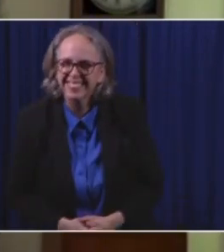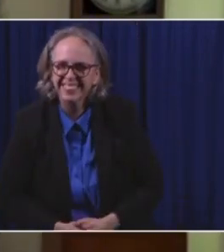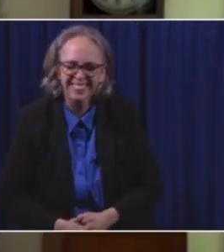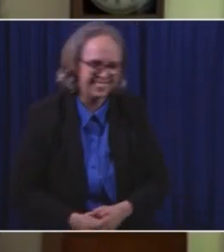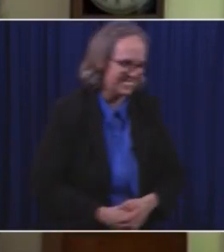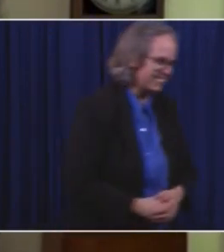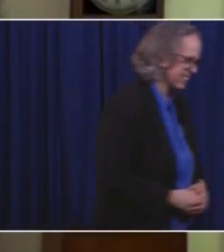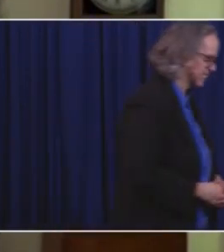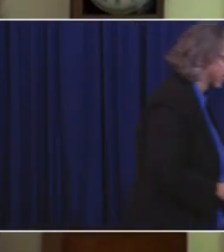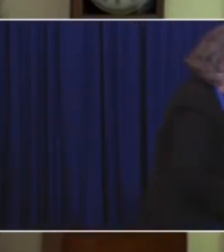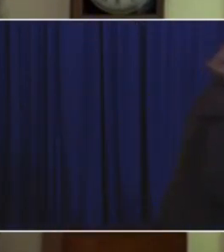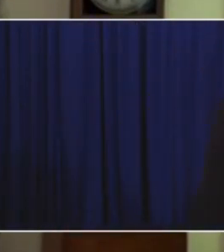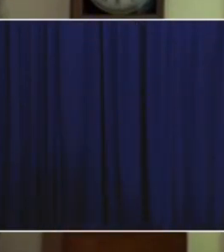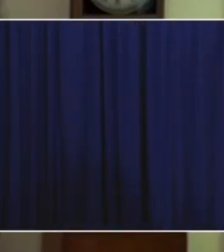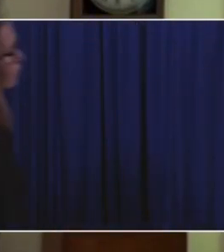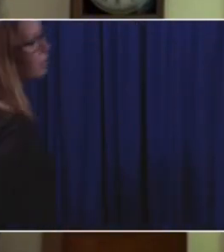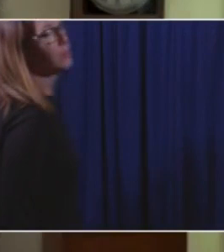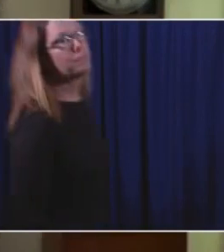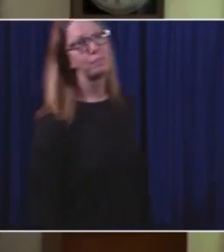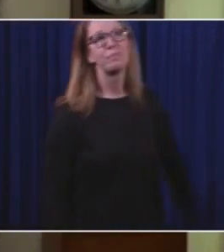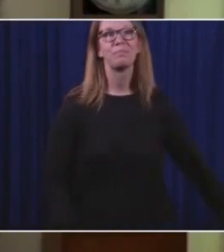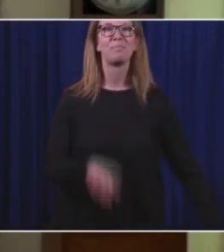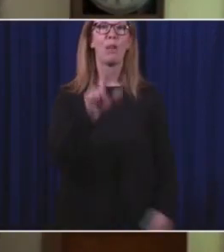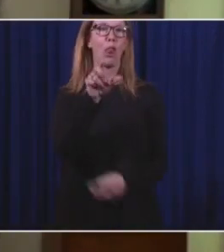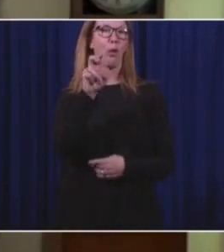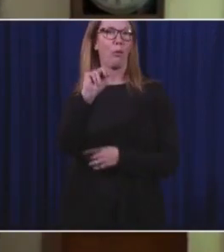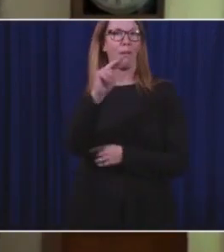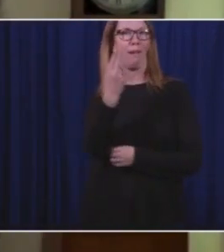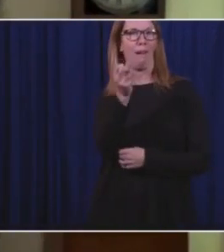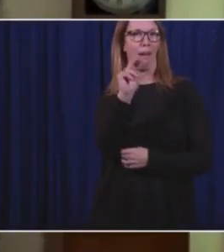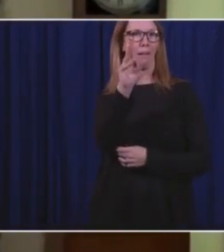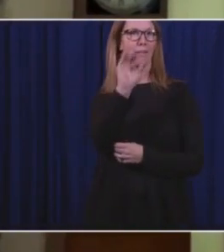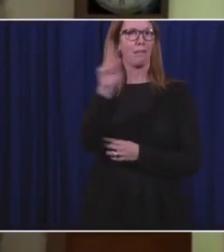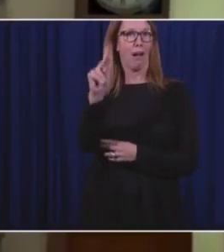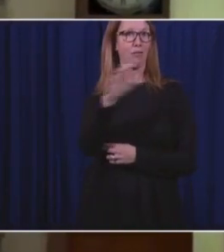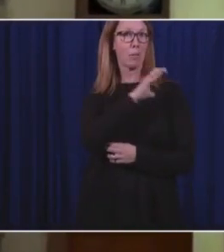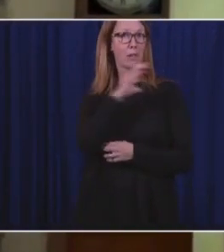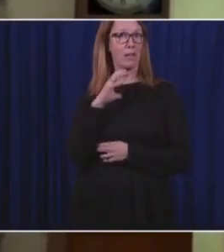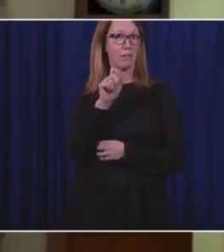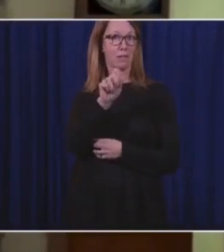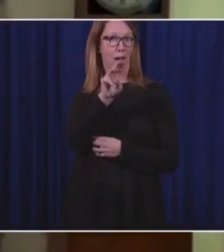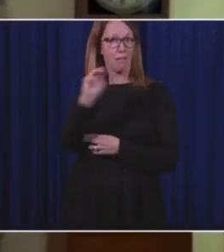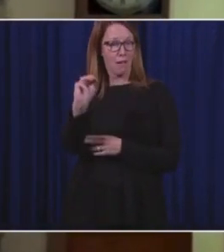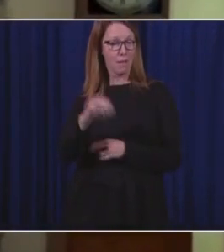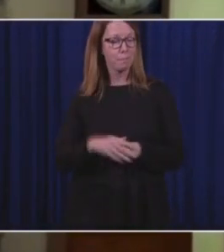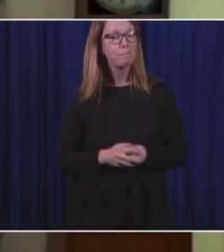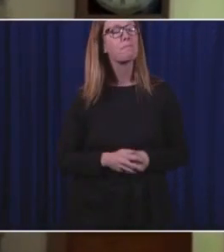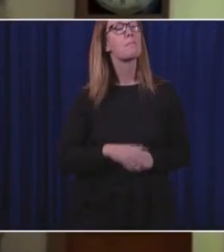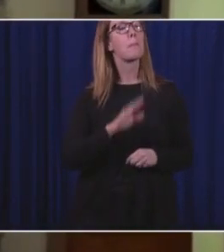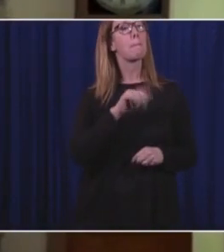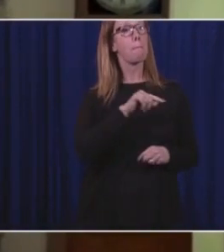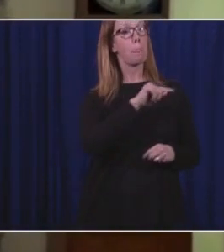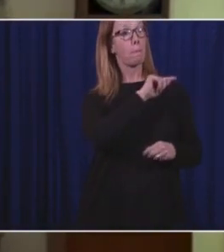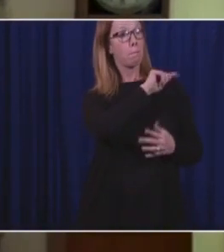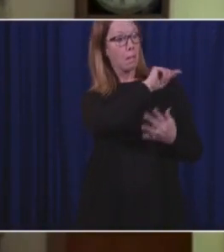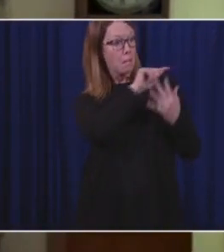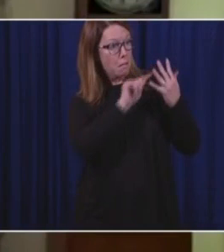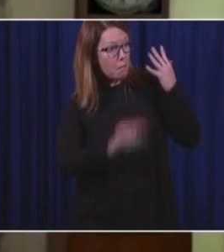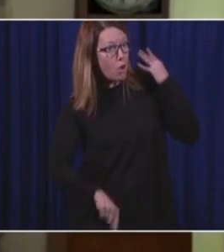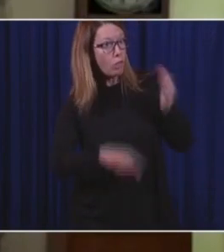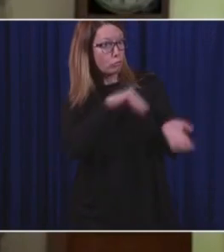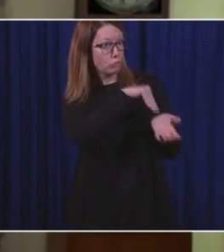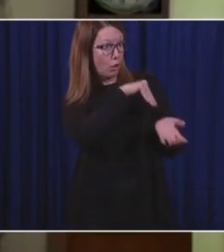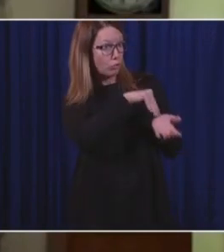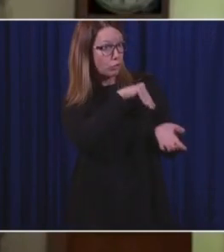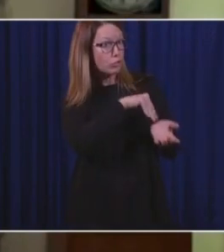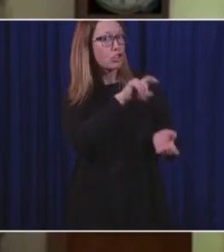Laura Hancock at cleveland.com. Hi, Governor. One of your physicians had said that we shouldn't eat